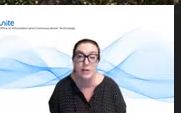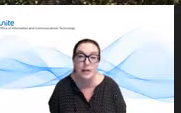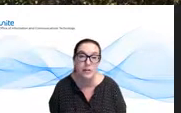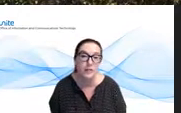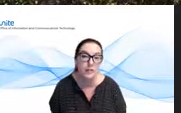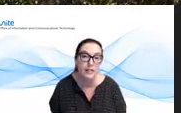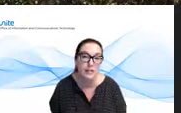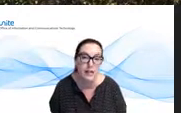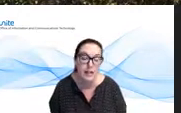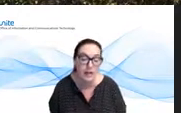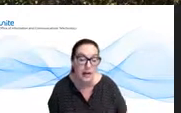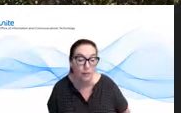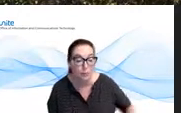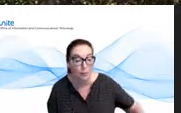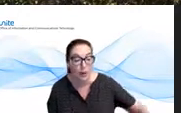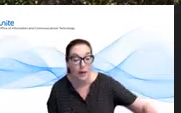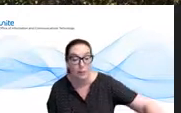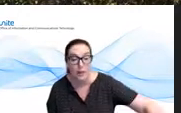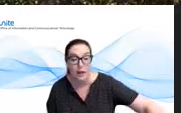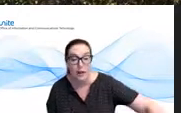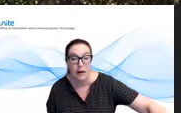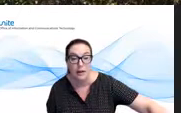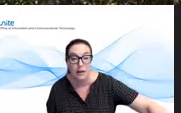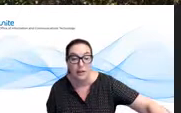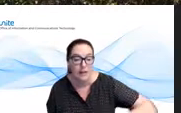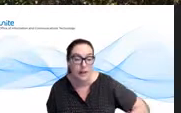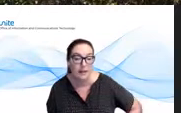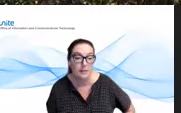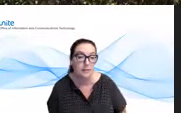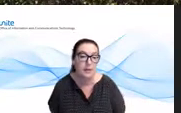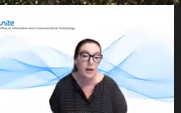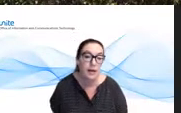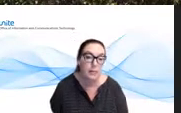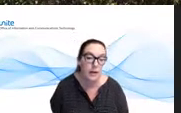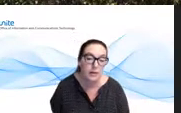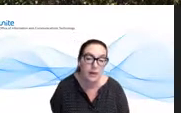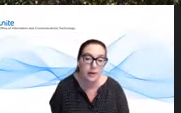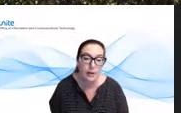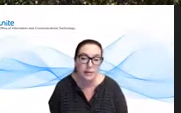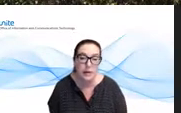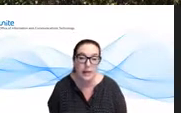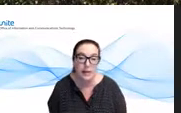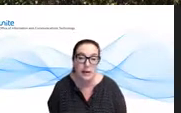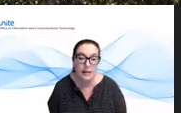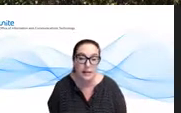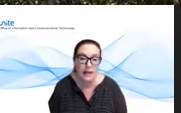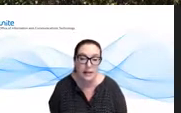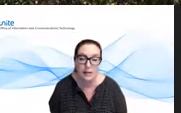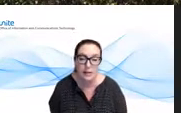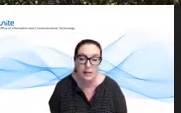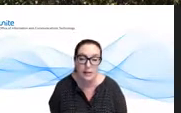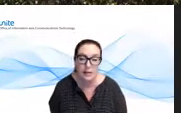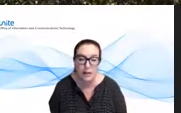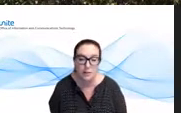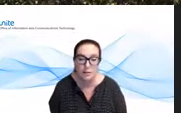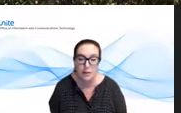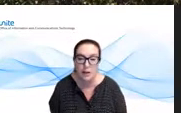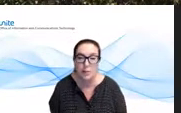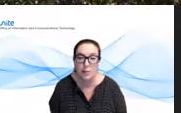and premises and services in an equitable way. Next slide. But, you know, as we're hearing today in